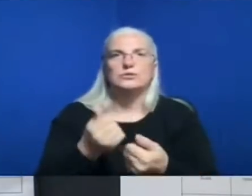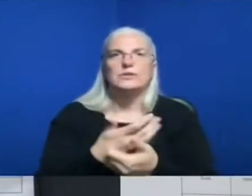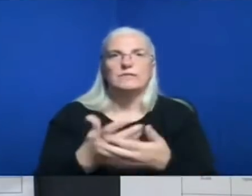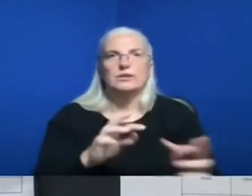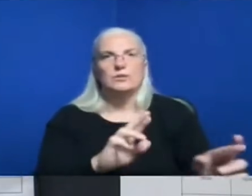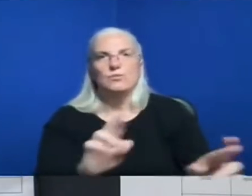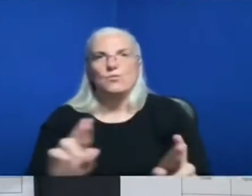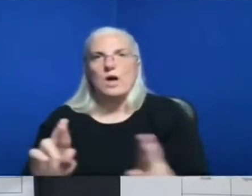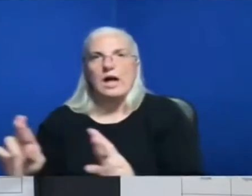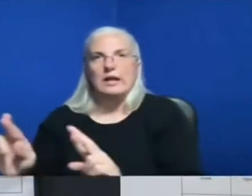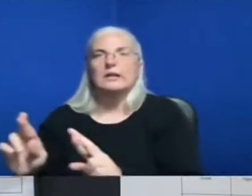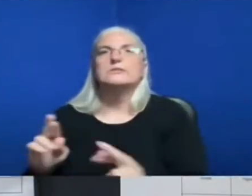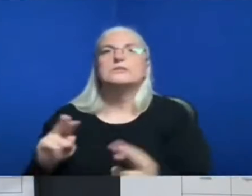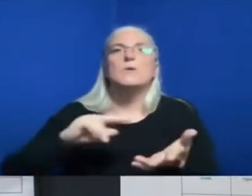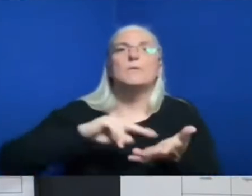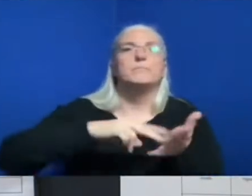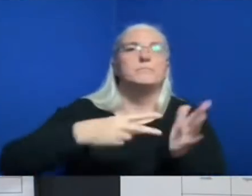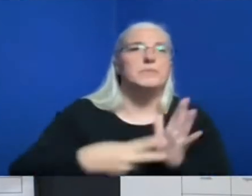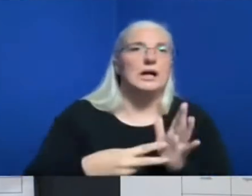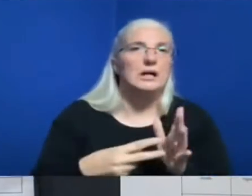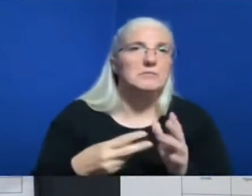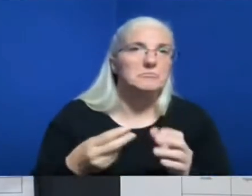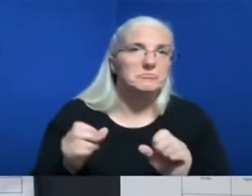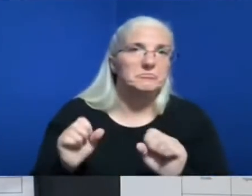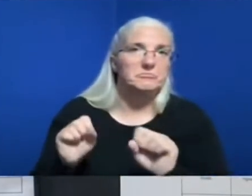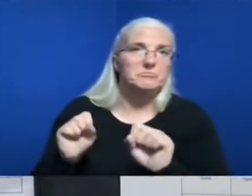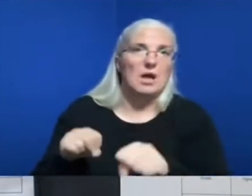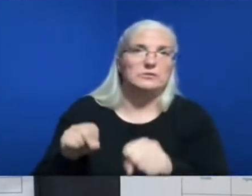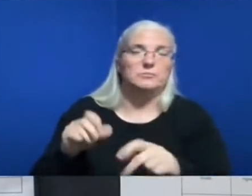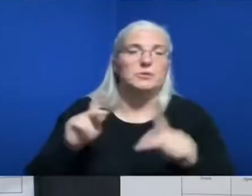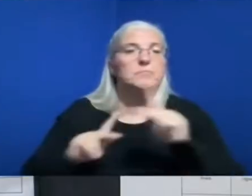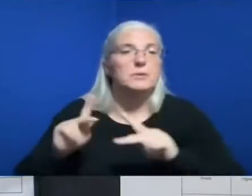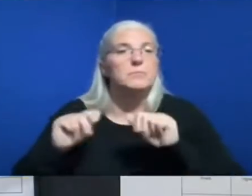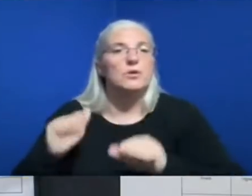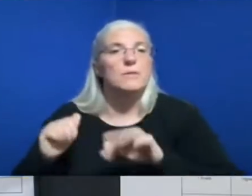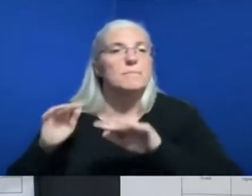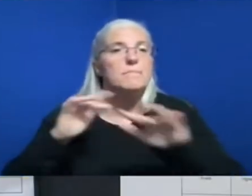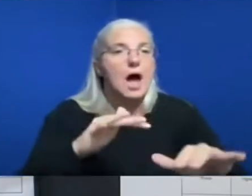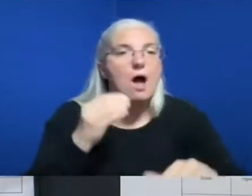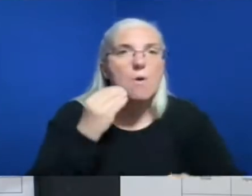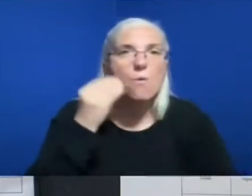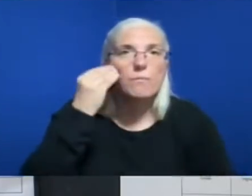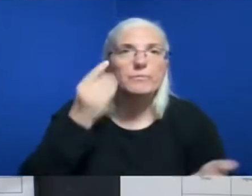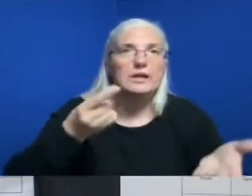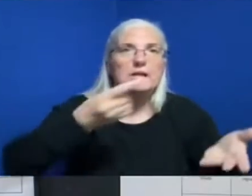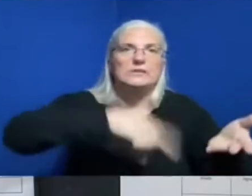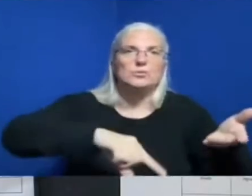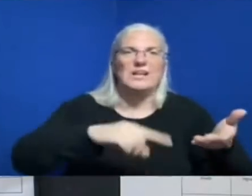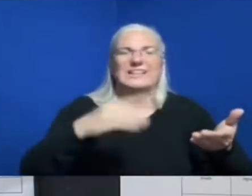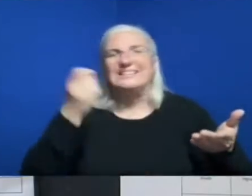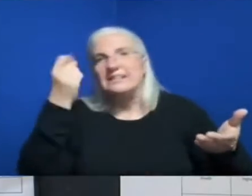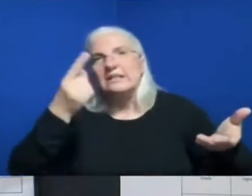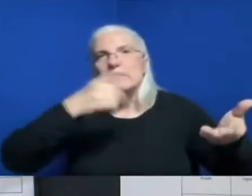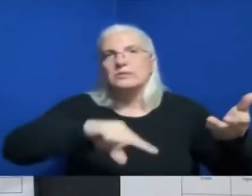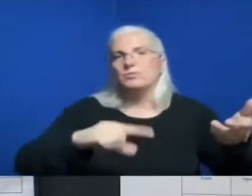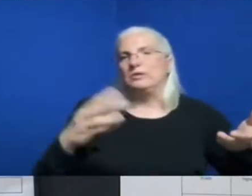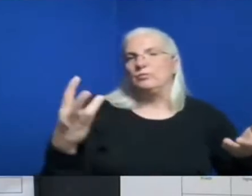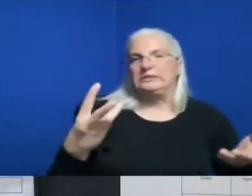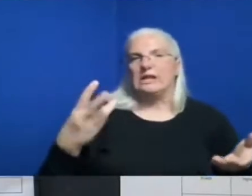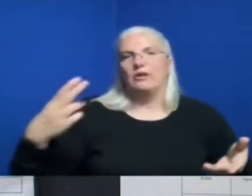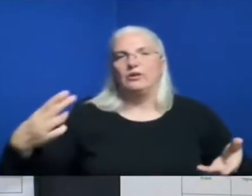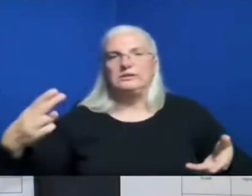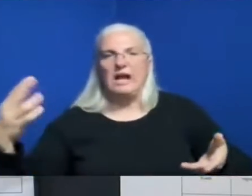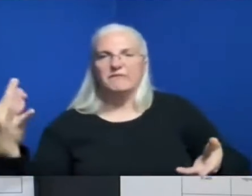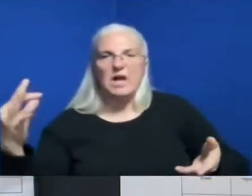week, possibly by midweek or the end of the week. So I would suggest that you continue to follow